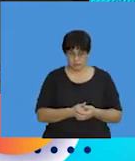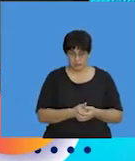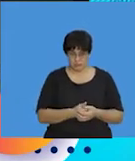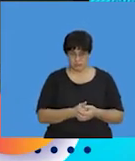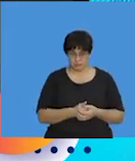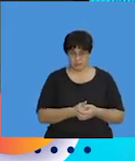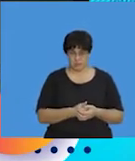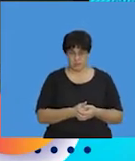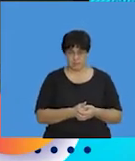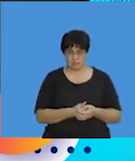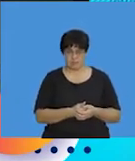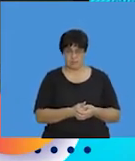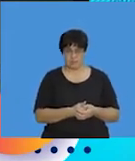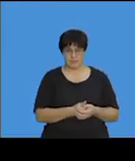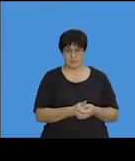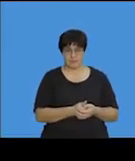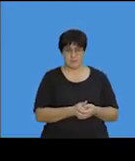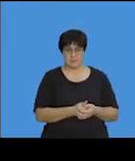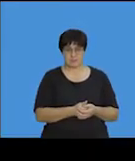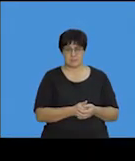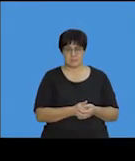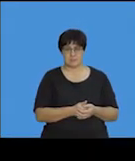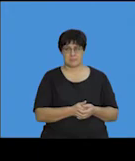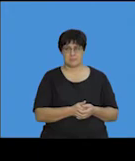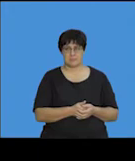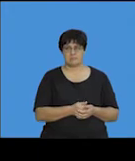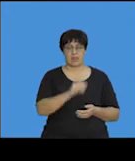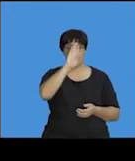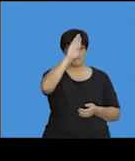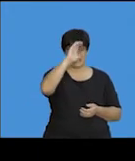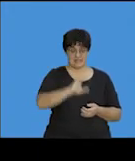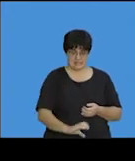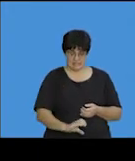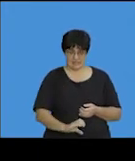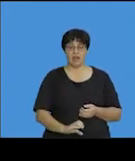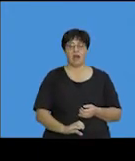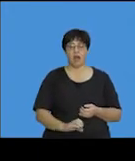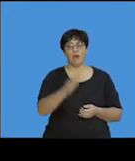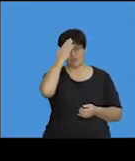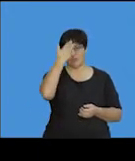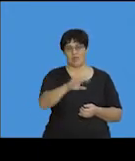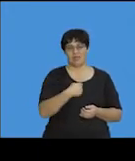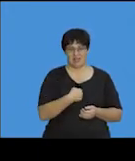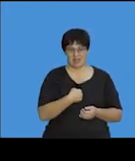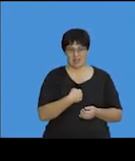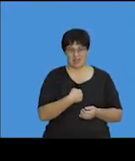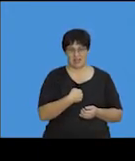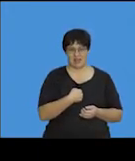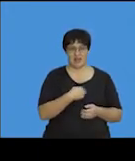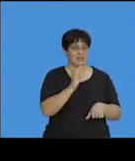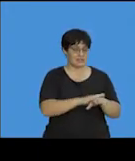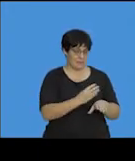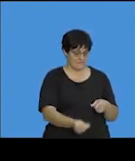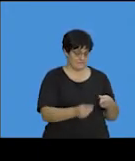useful. If I consider the motion from B to C, I know a little bit more. I